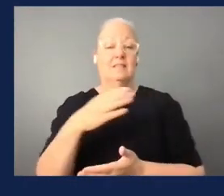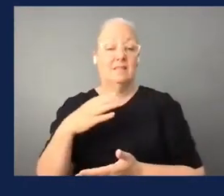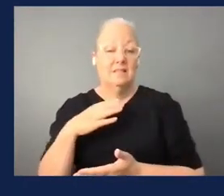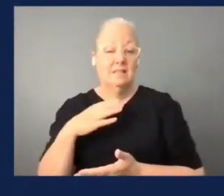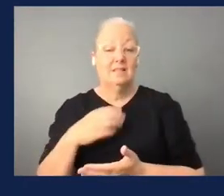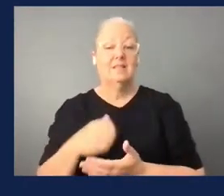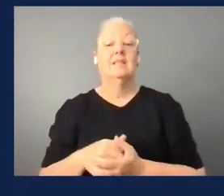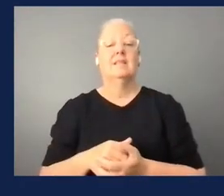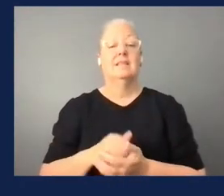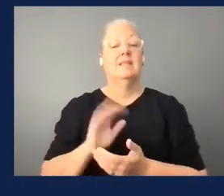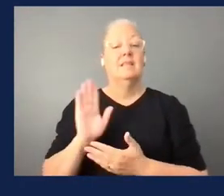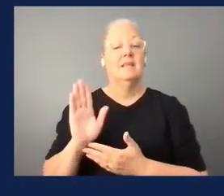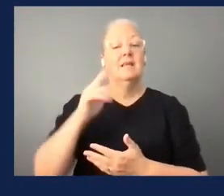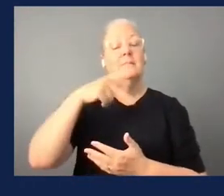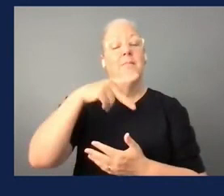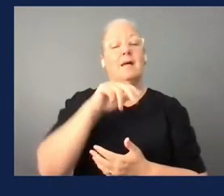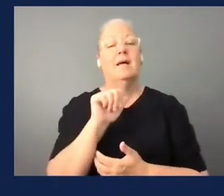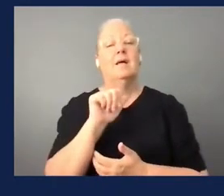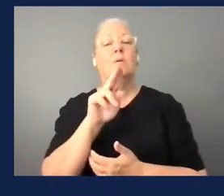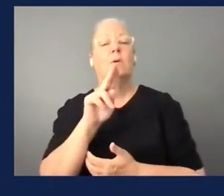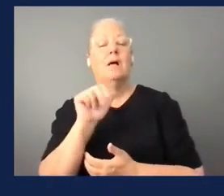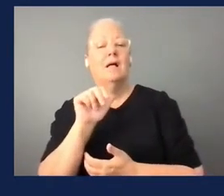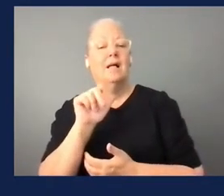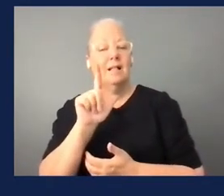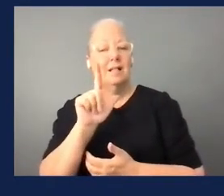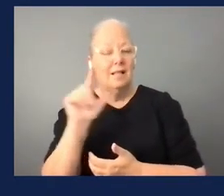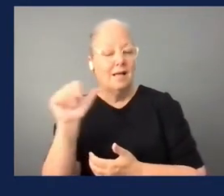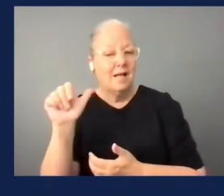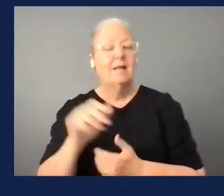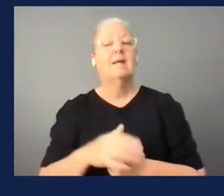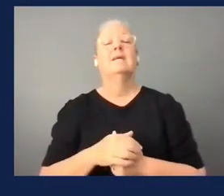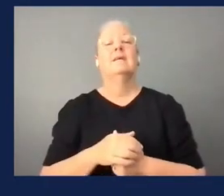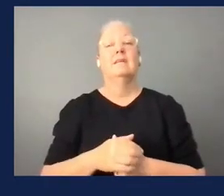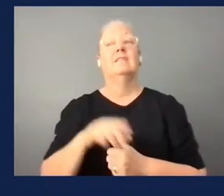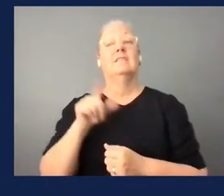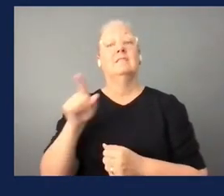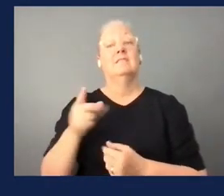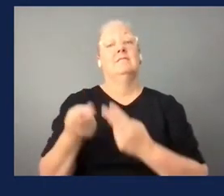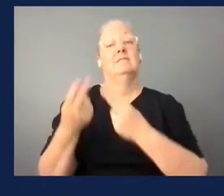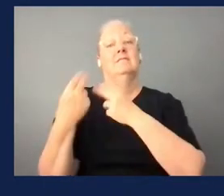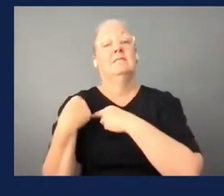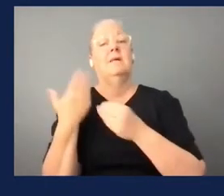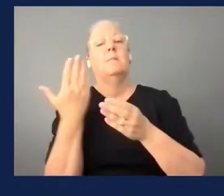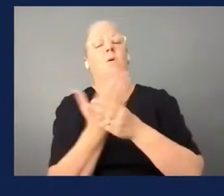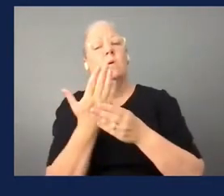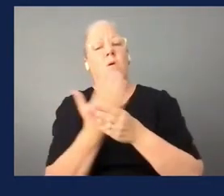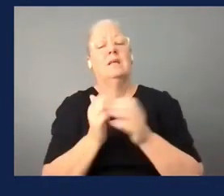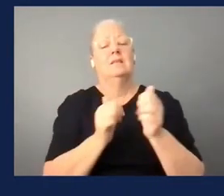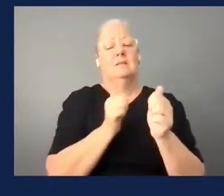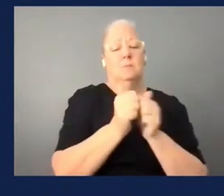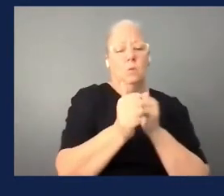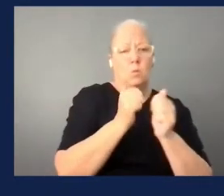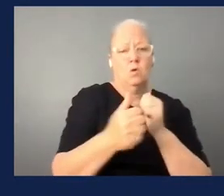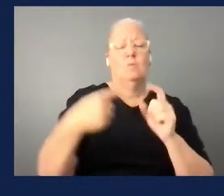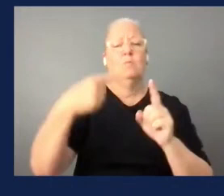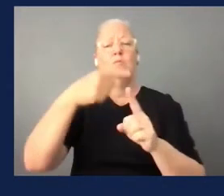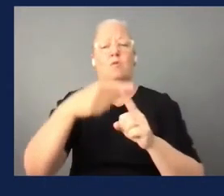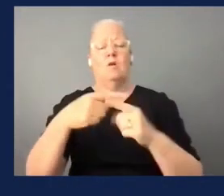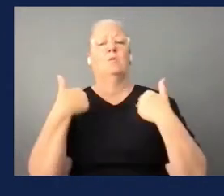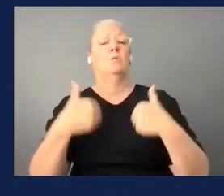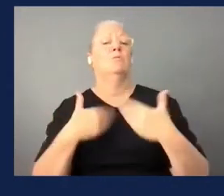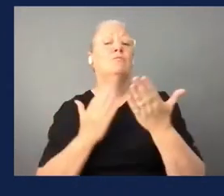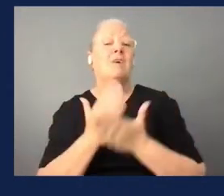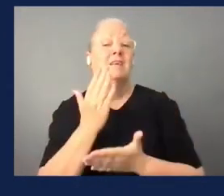NZM. Paula also holds the portfolio for sport and human rights. And the reason that Paula holds